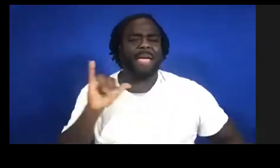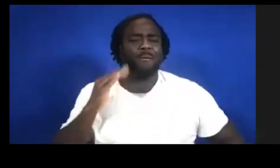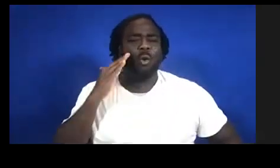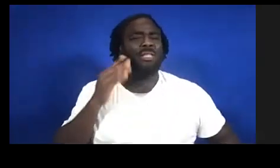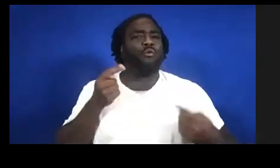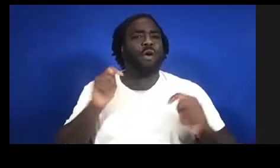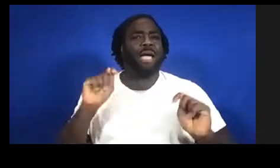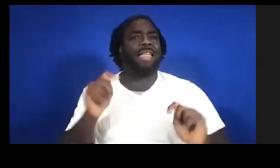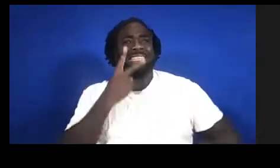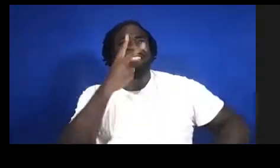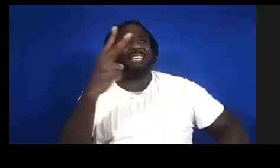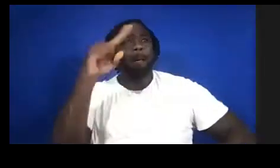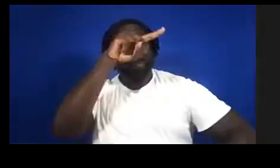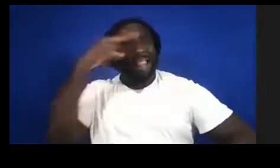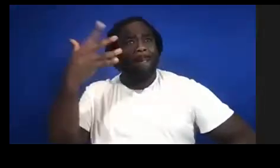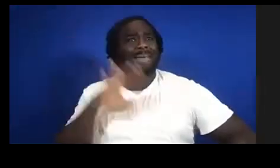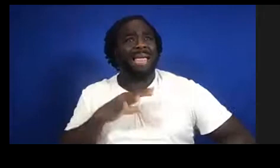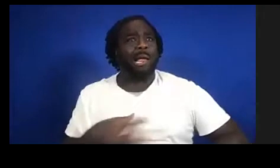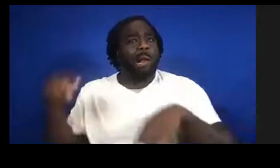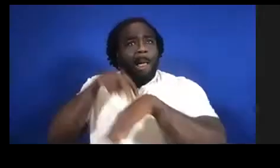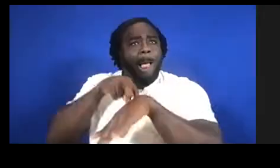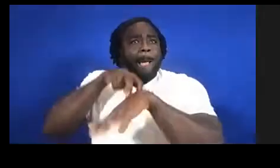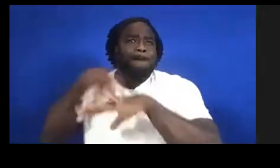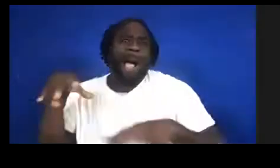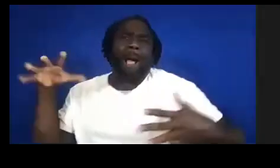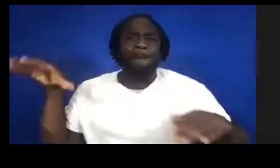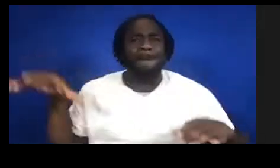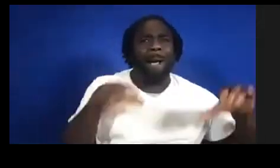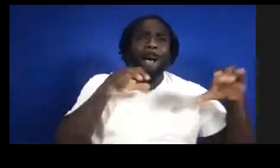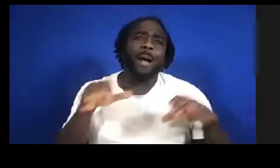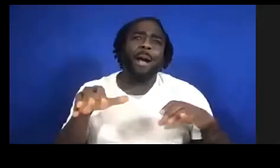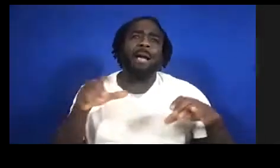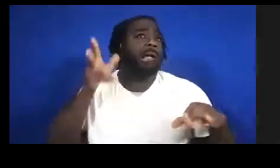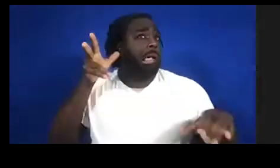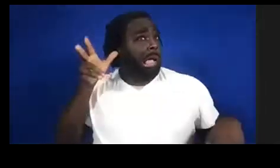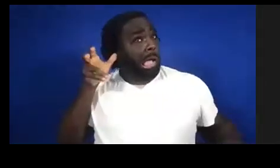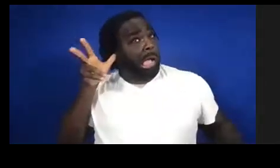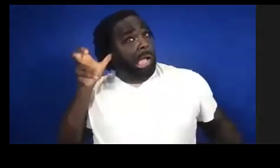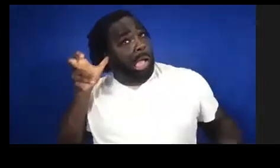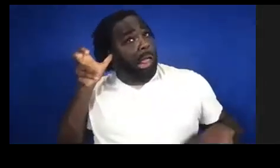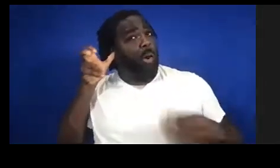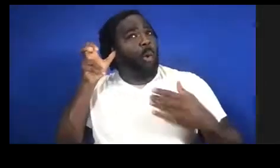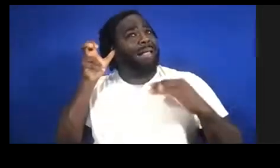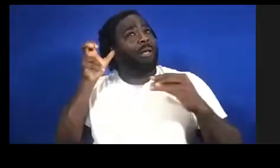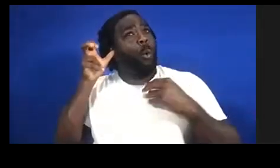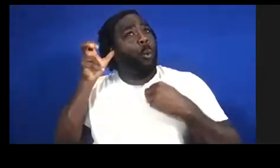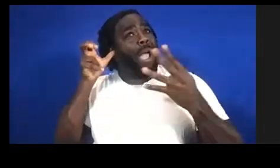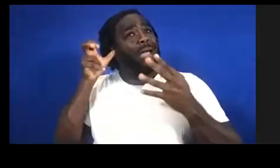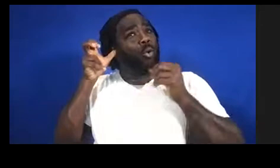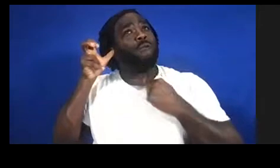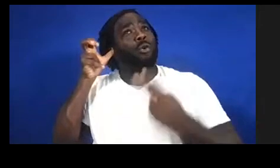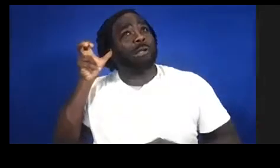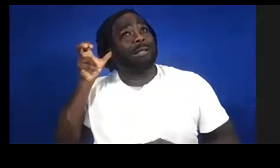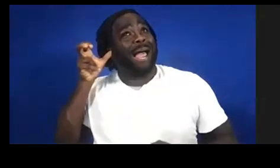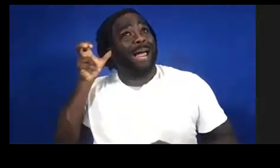shade, right? But the audience is there looking at this black man up on stage,